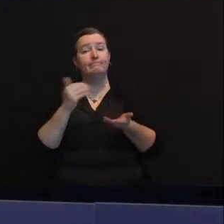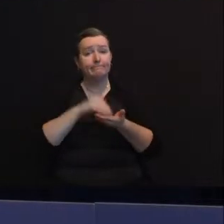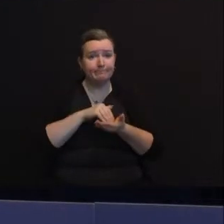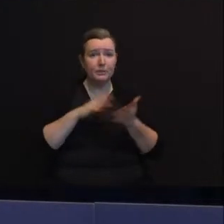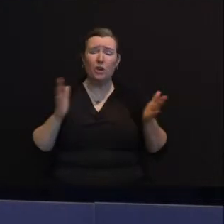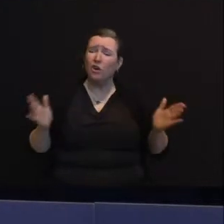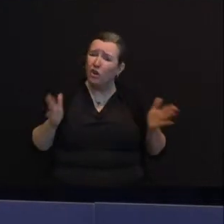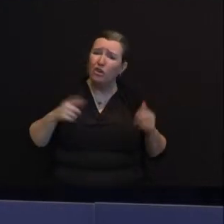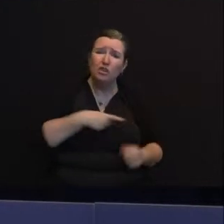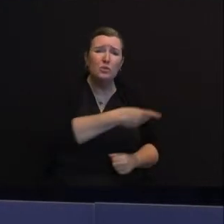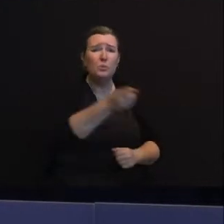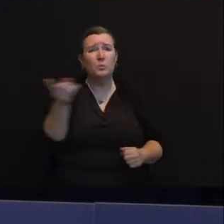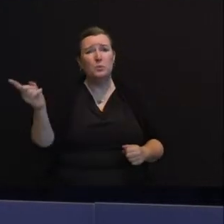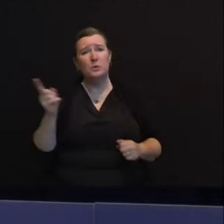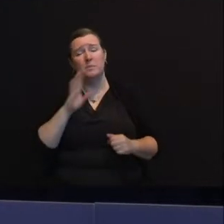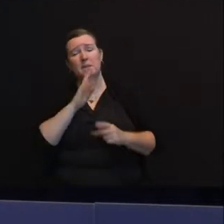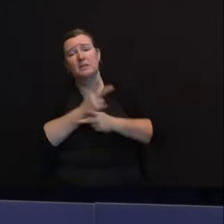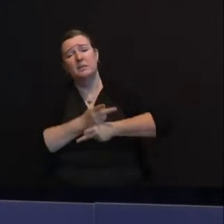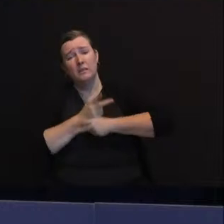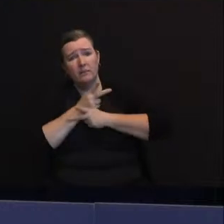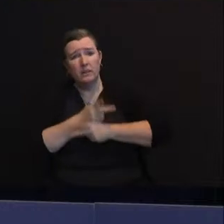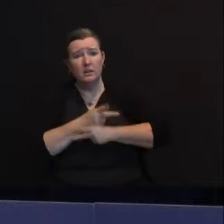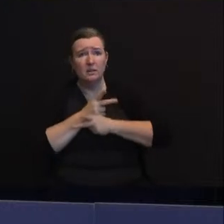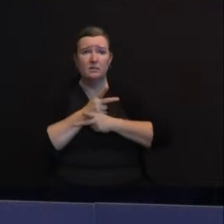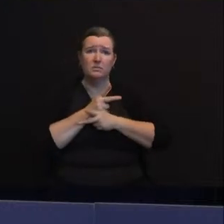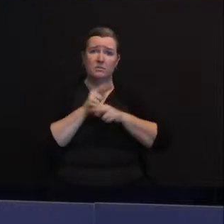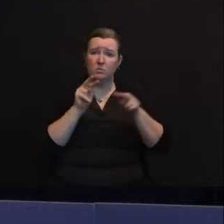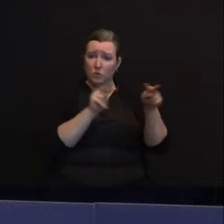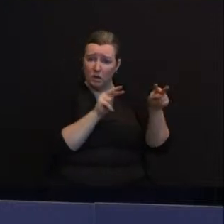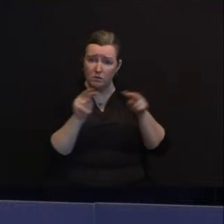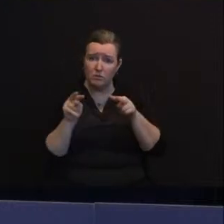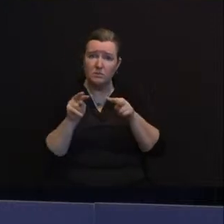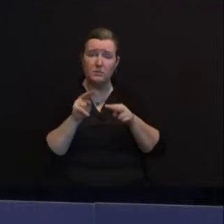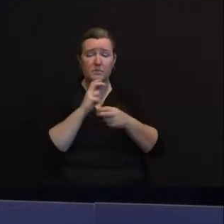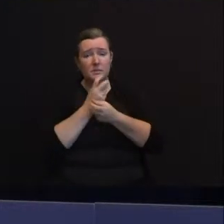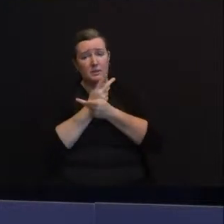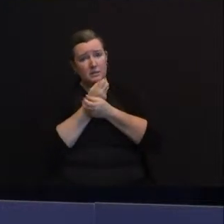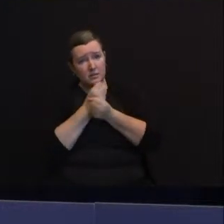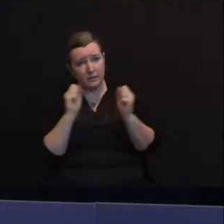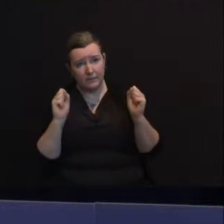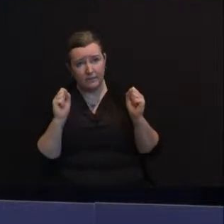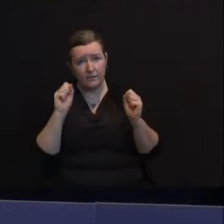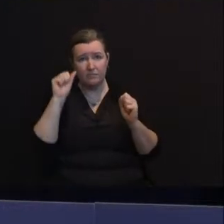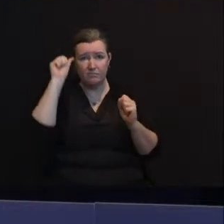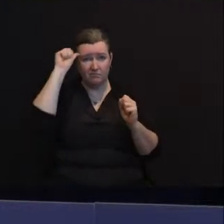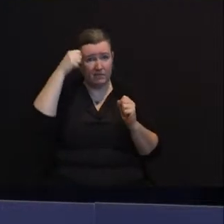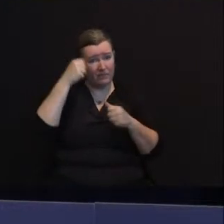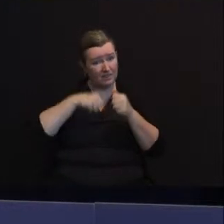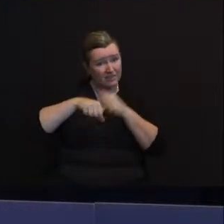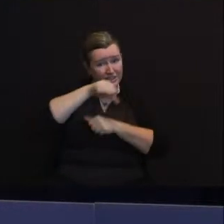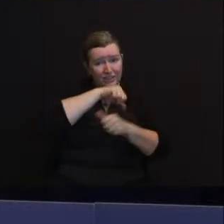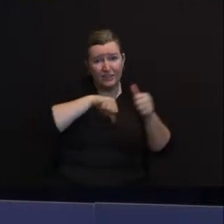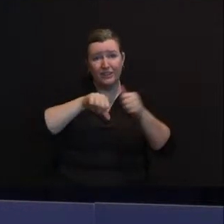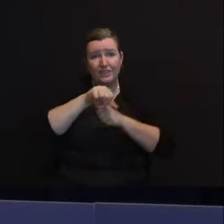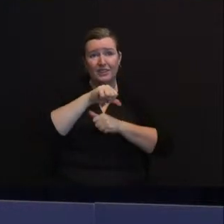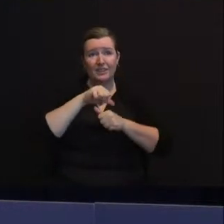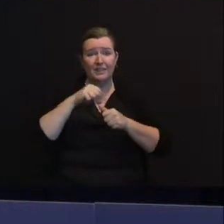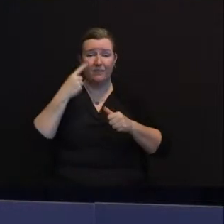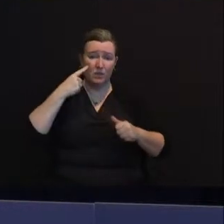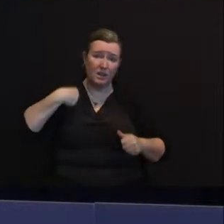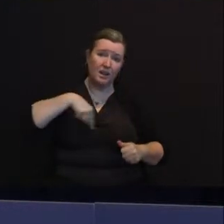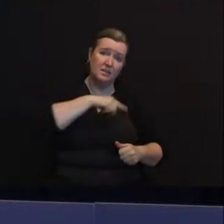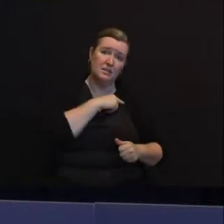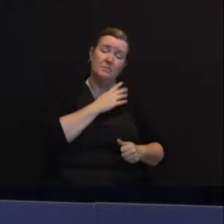you to be careful, to be vigilant, stay safe, and remember, for each other, for us all, please